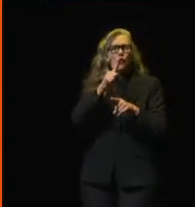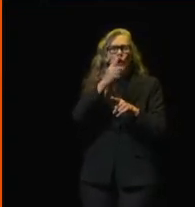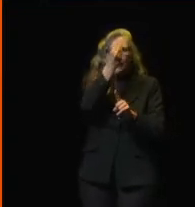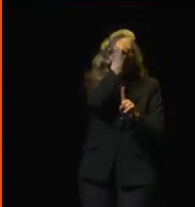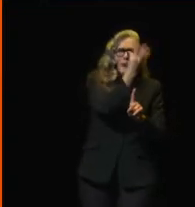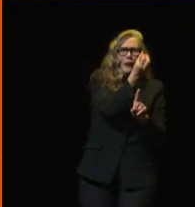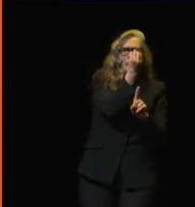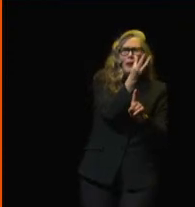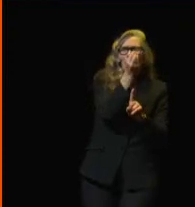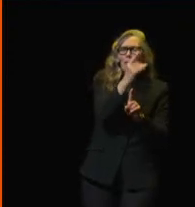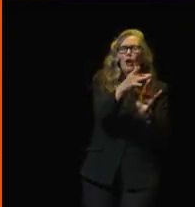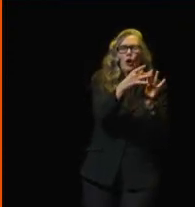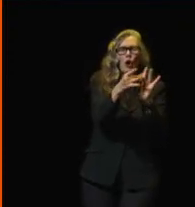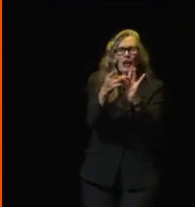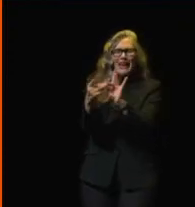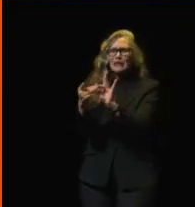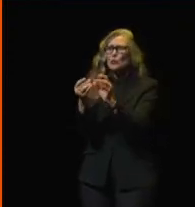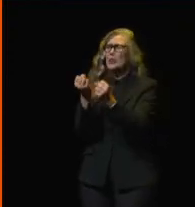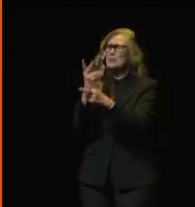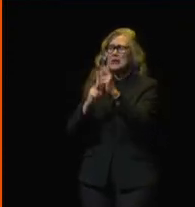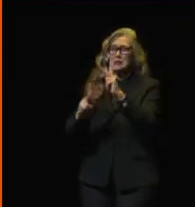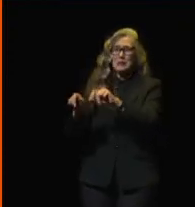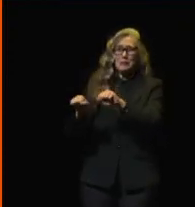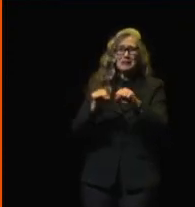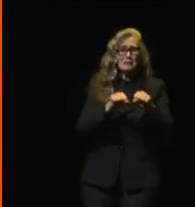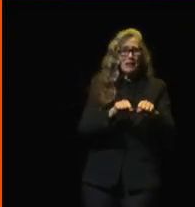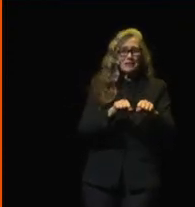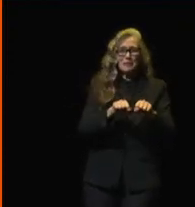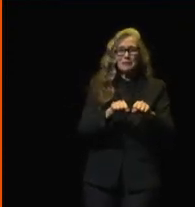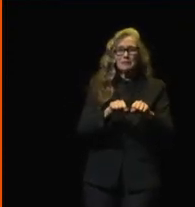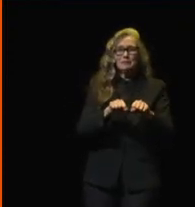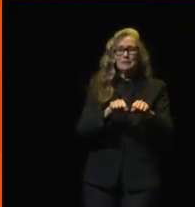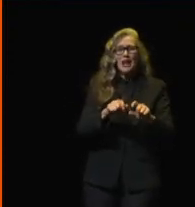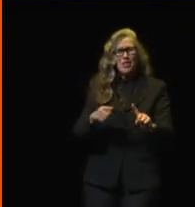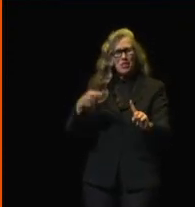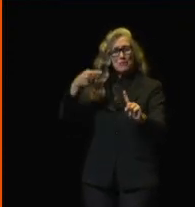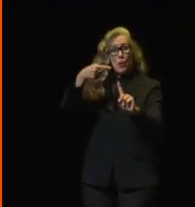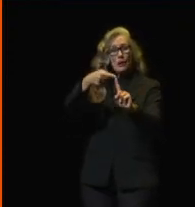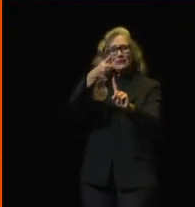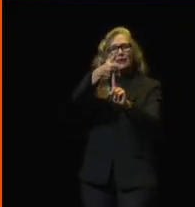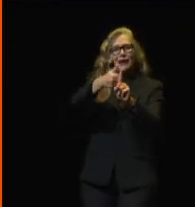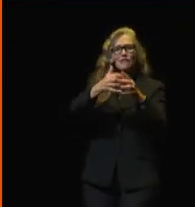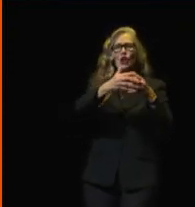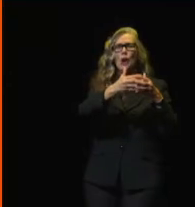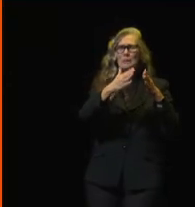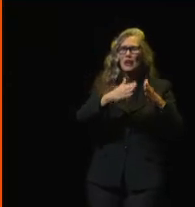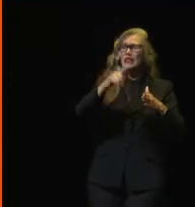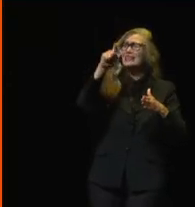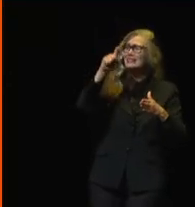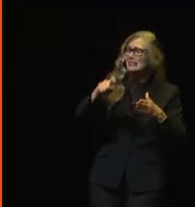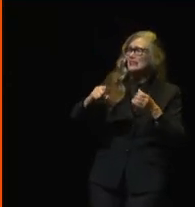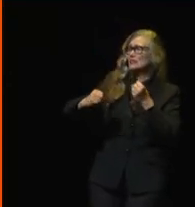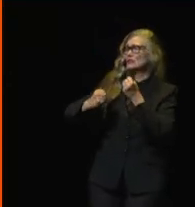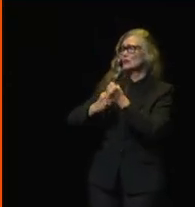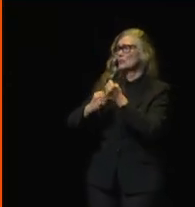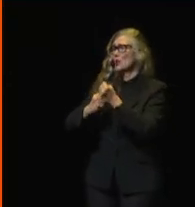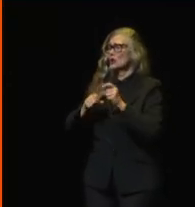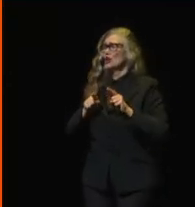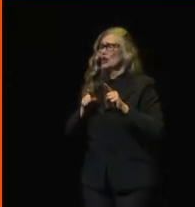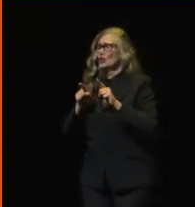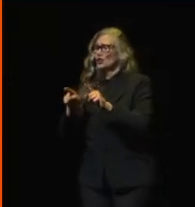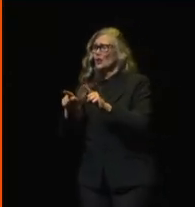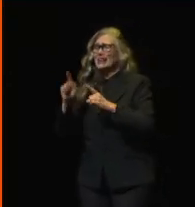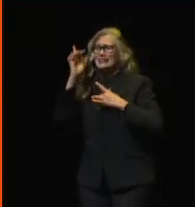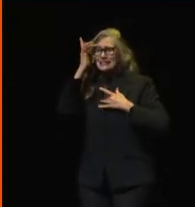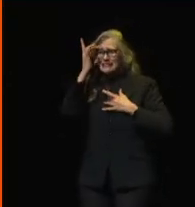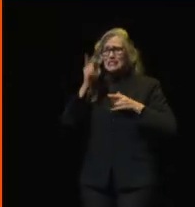made him even more determined that every American who needed it should have the same opportunities. And I know these are goals we'll keep fighting for as we think